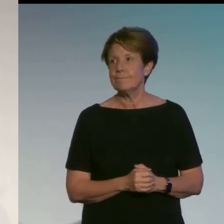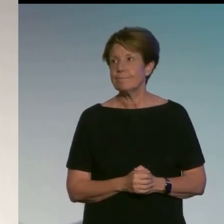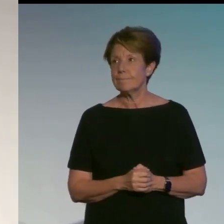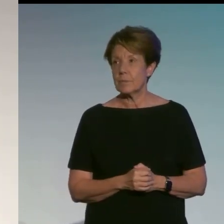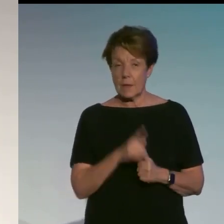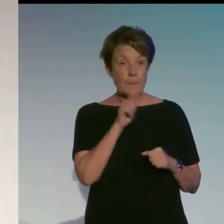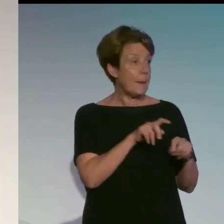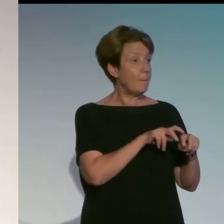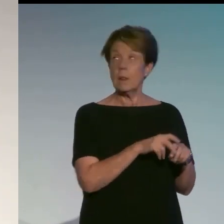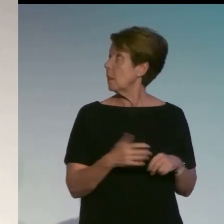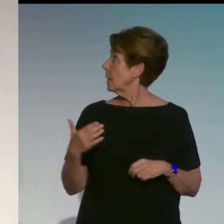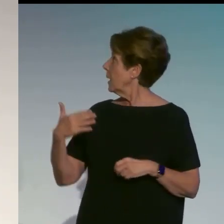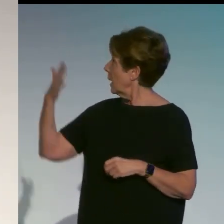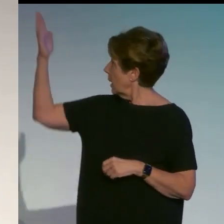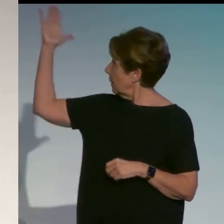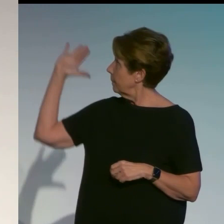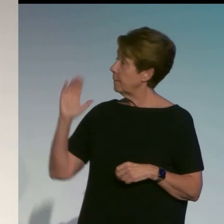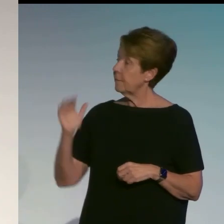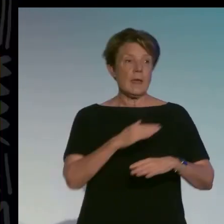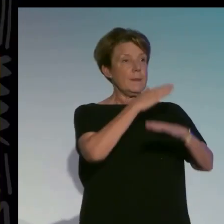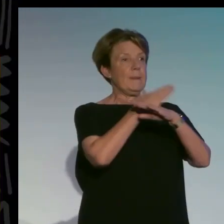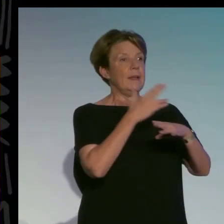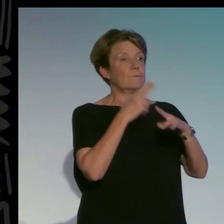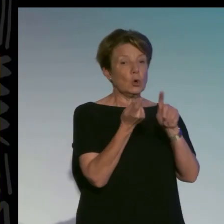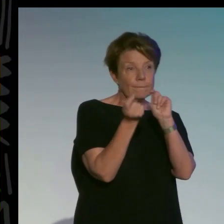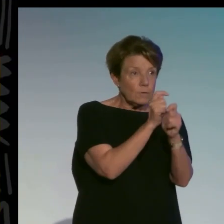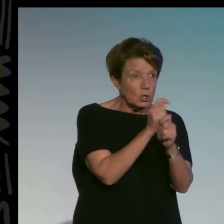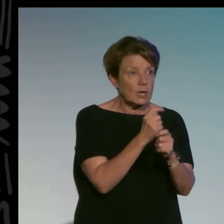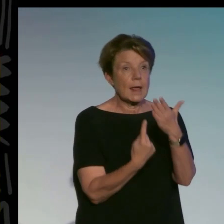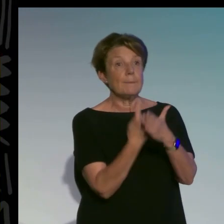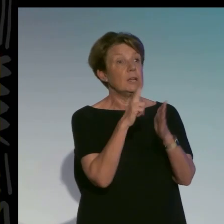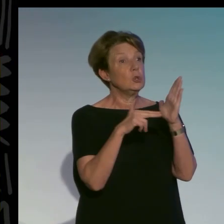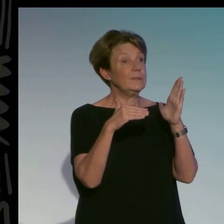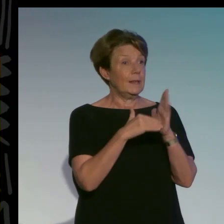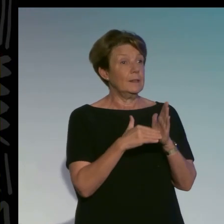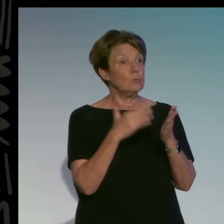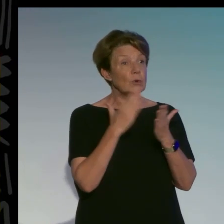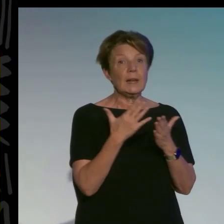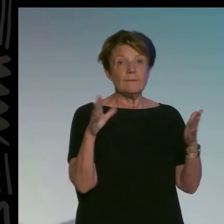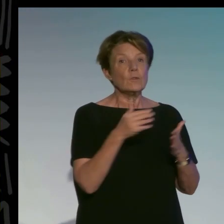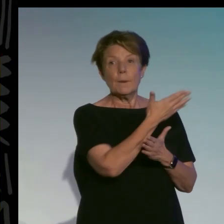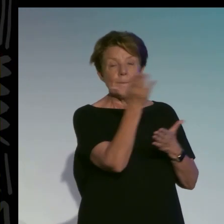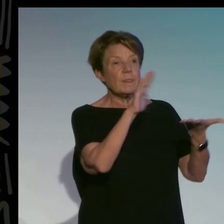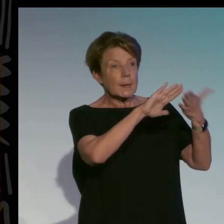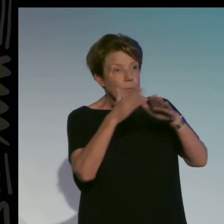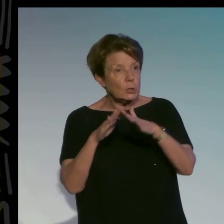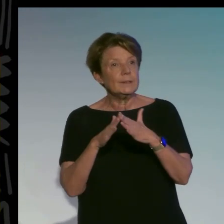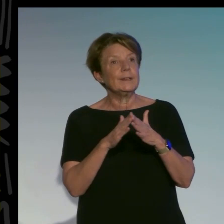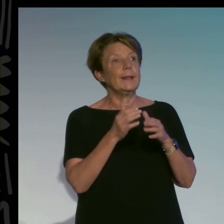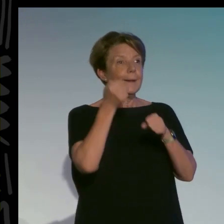The people here on the screen is that the ban for conversion practices in New Zealand came again from the community, from activists,